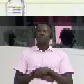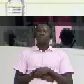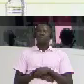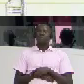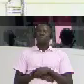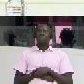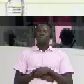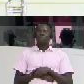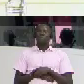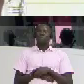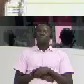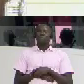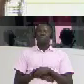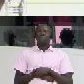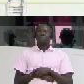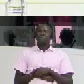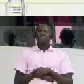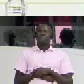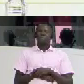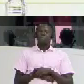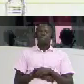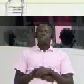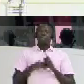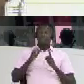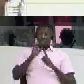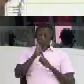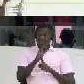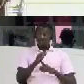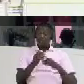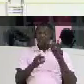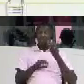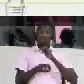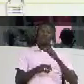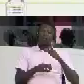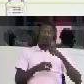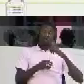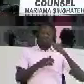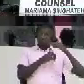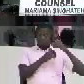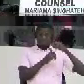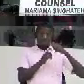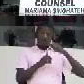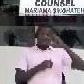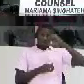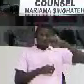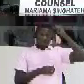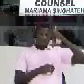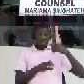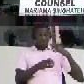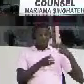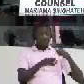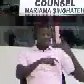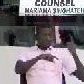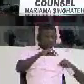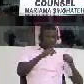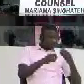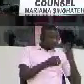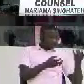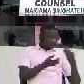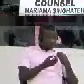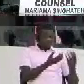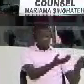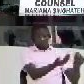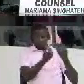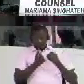benn officer moo check keneen somewhere else te offend ko mu charge ko ci def ko indi si man. Then, if it is another